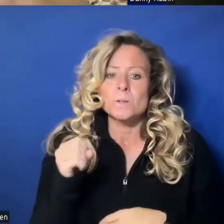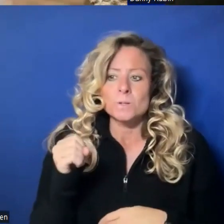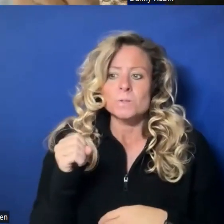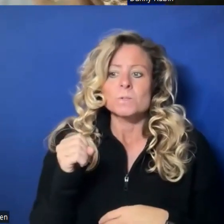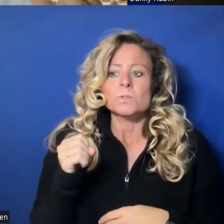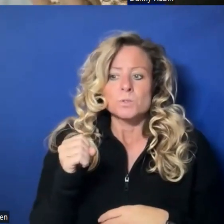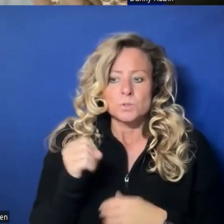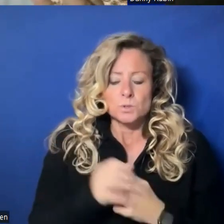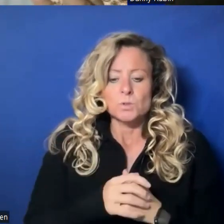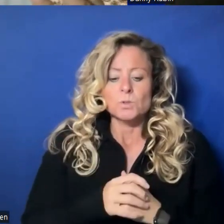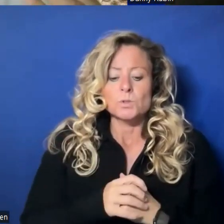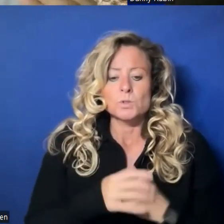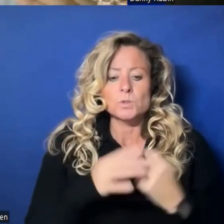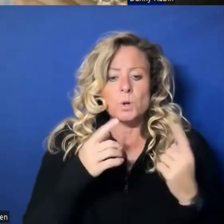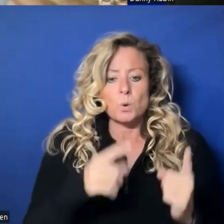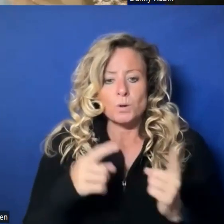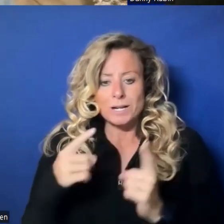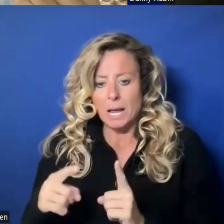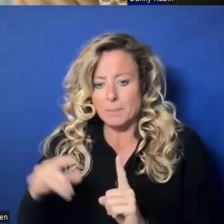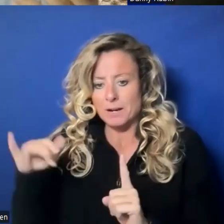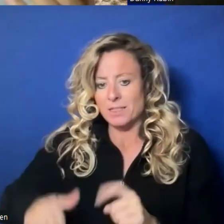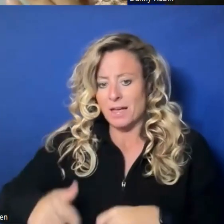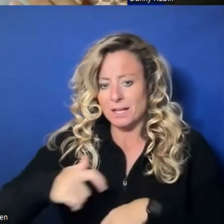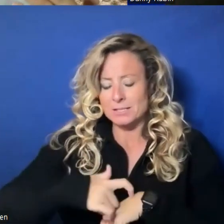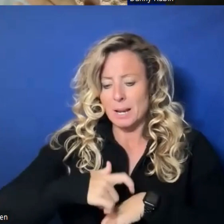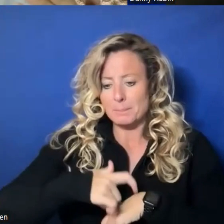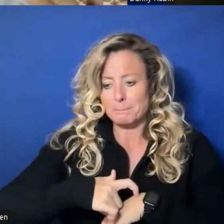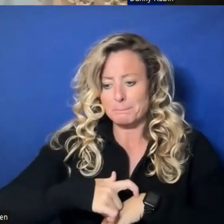what happened then is that